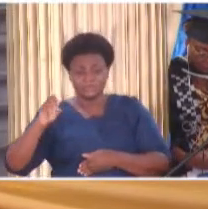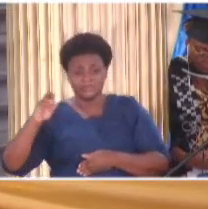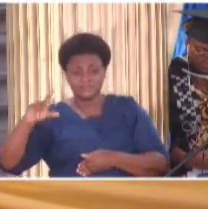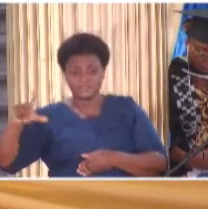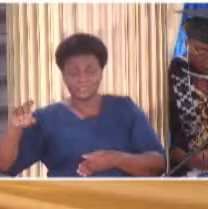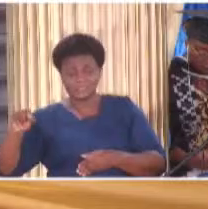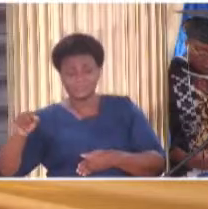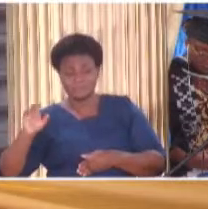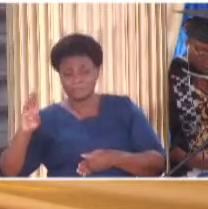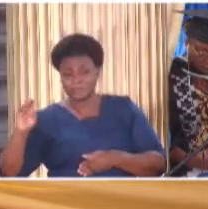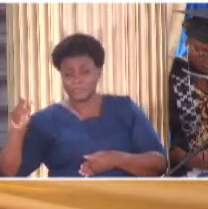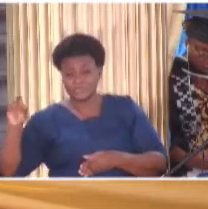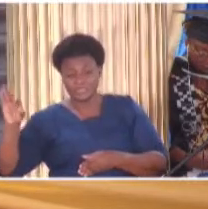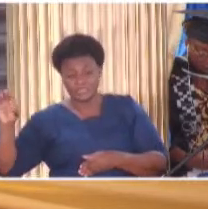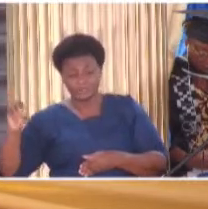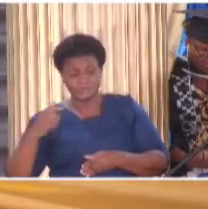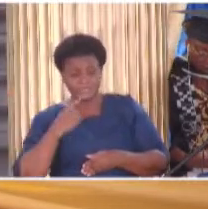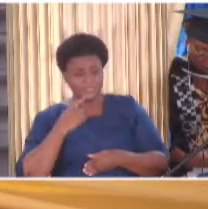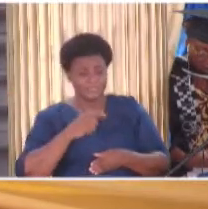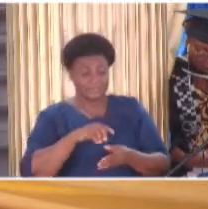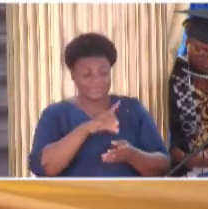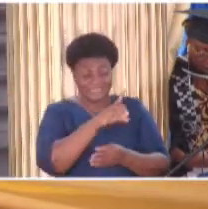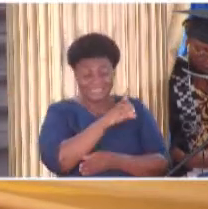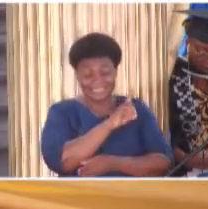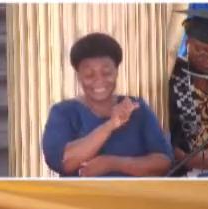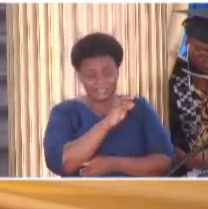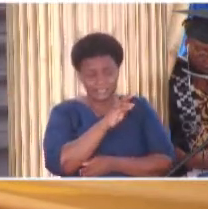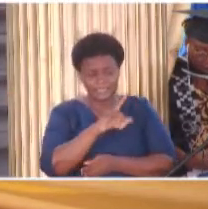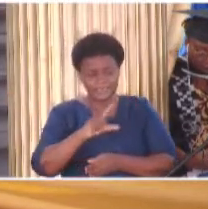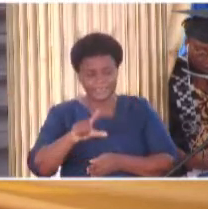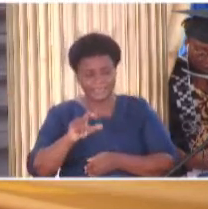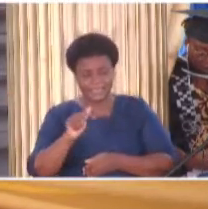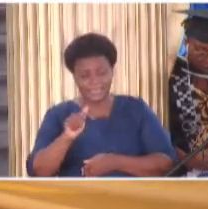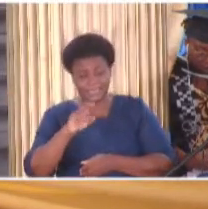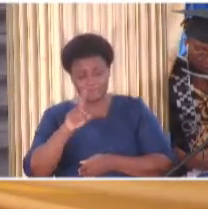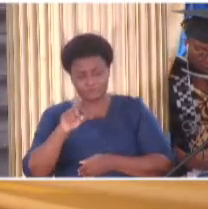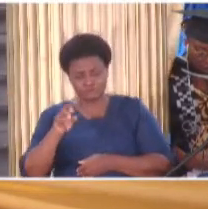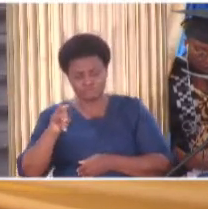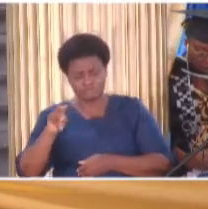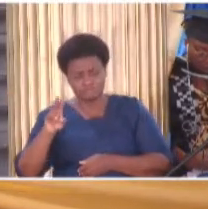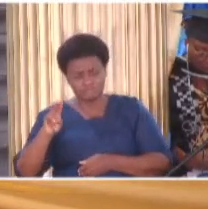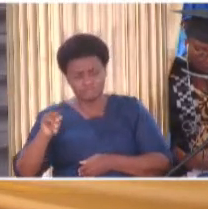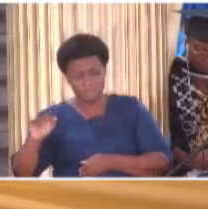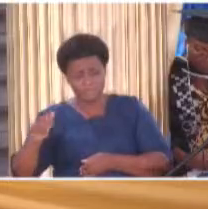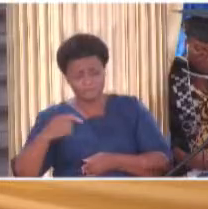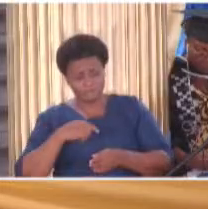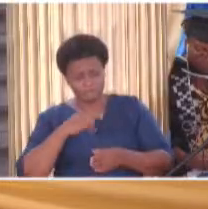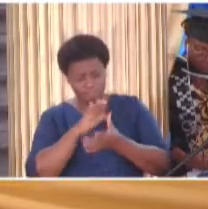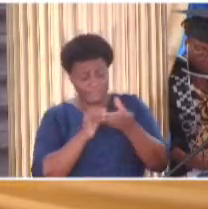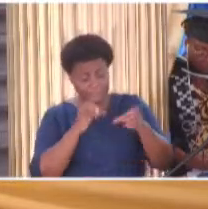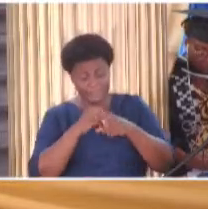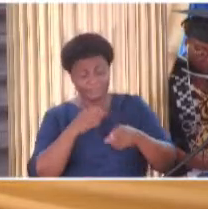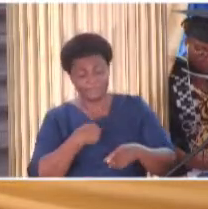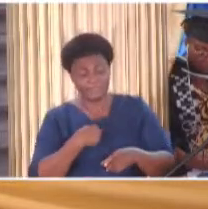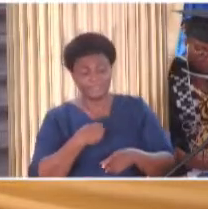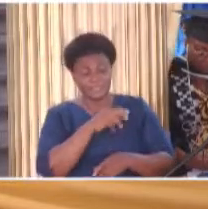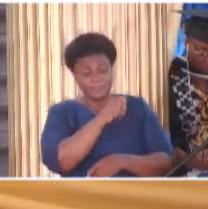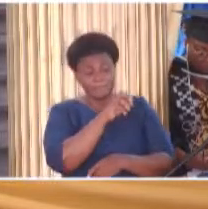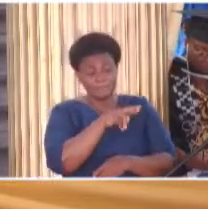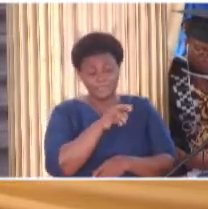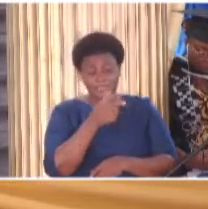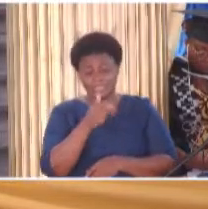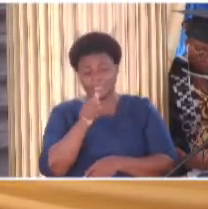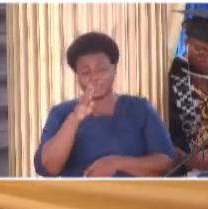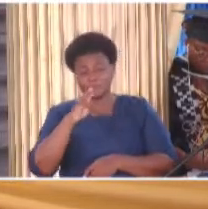and Mr. Daniel Kwame Azuma for being with me through thick and thin. To Mr. Gabriel